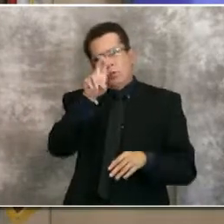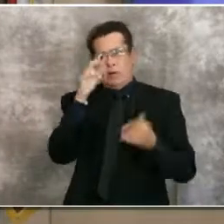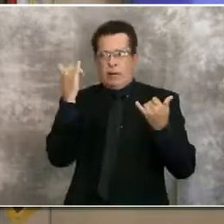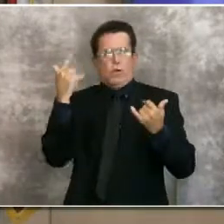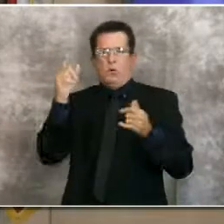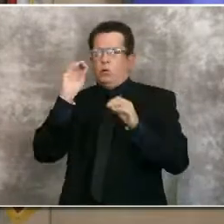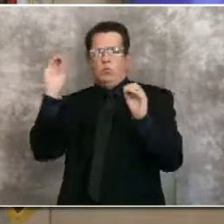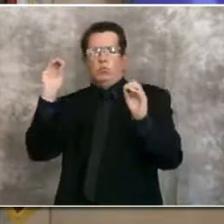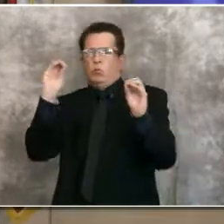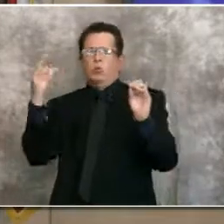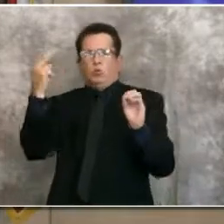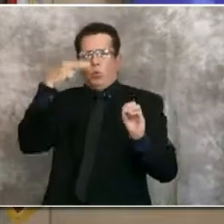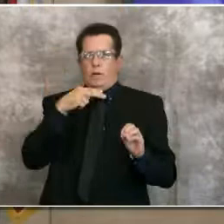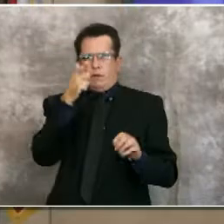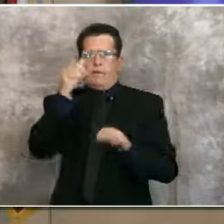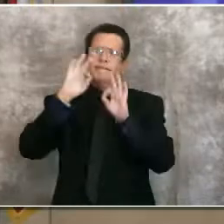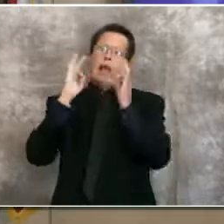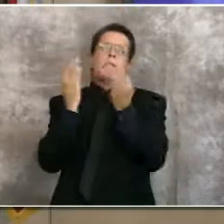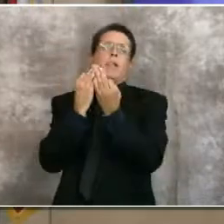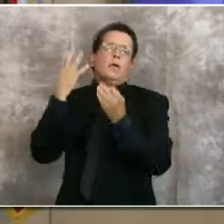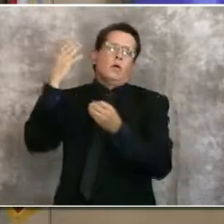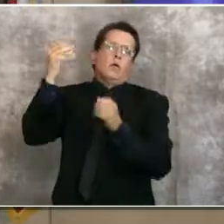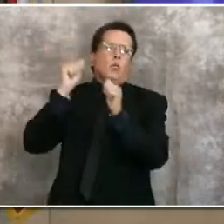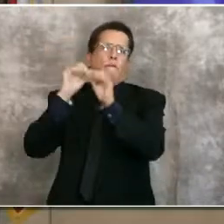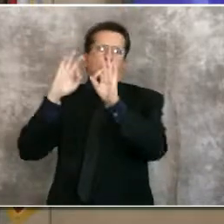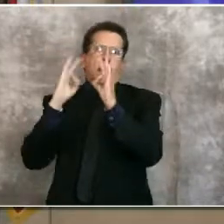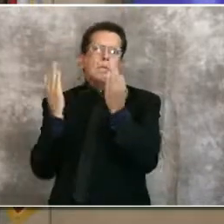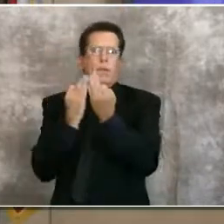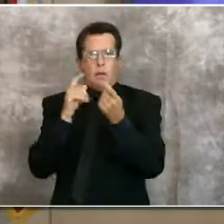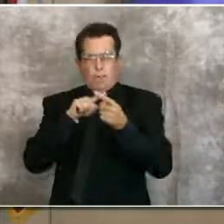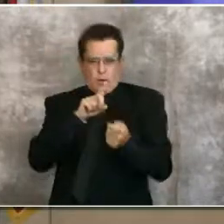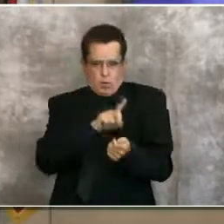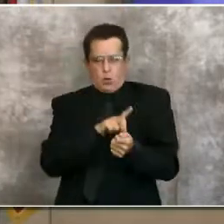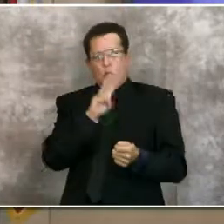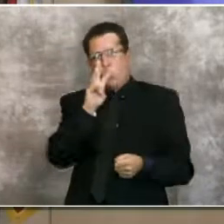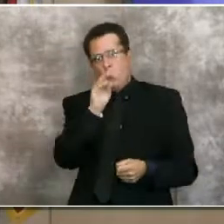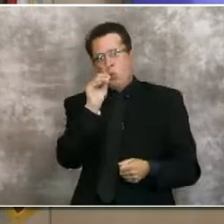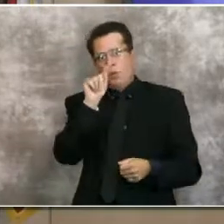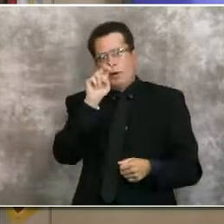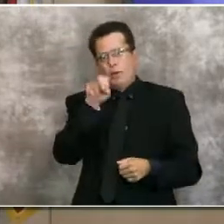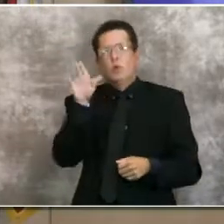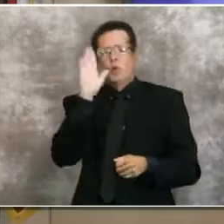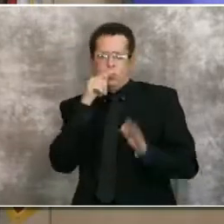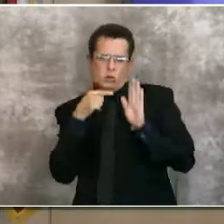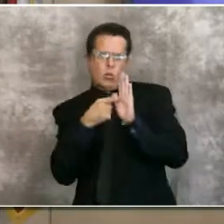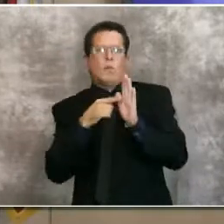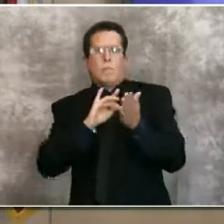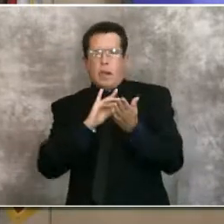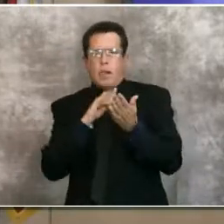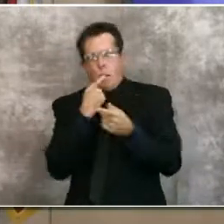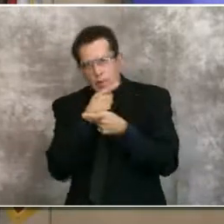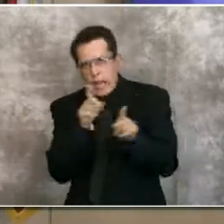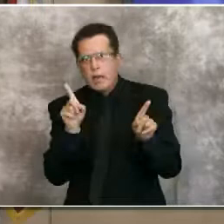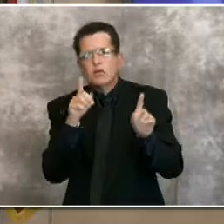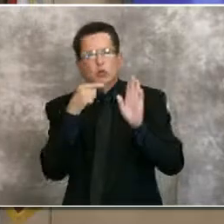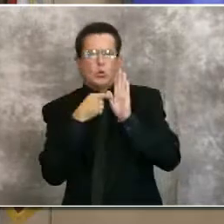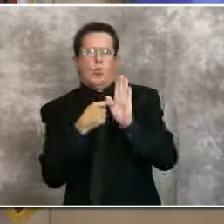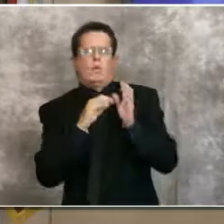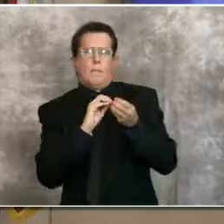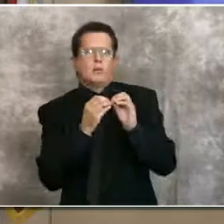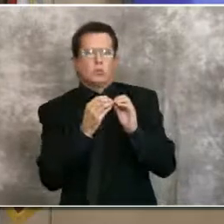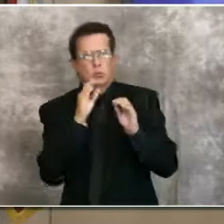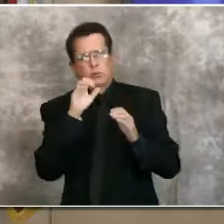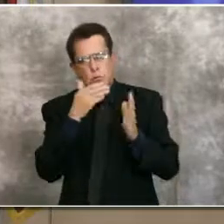family commitment. But Dr. Wooten is here to provide the medical update and go over the charts. So with that, let me call